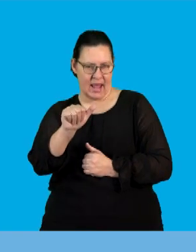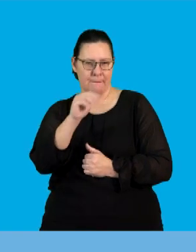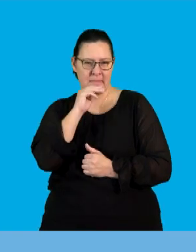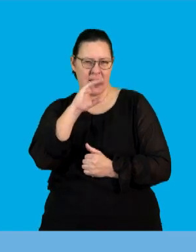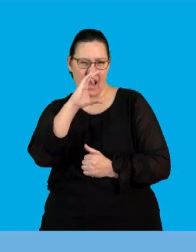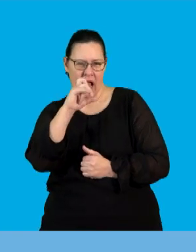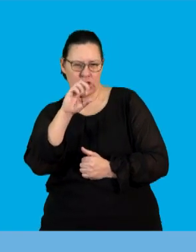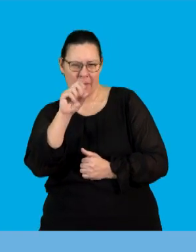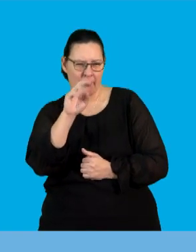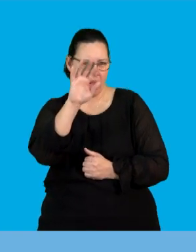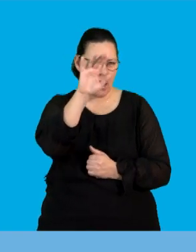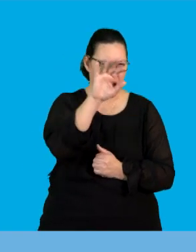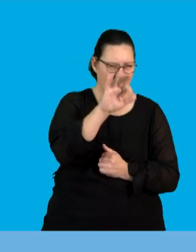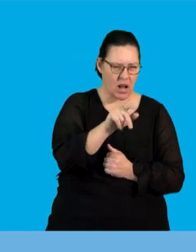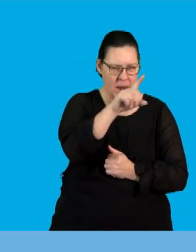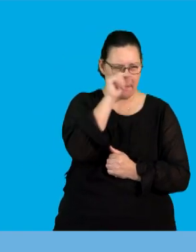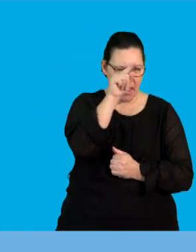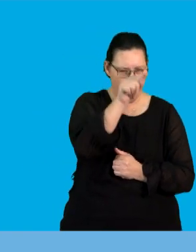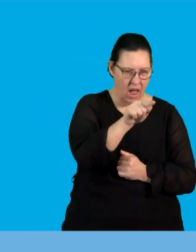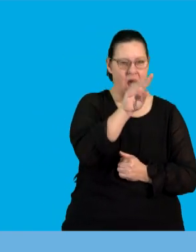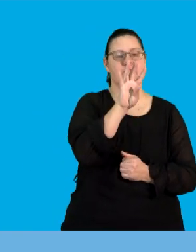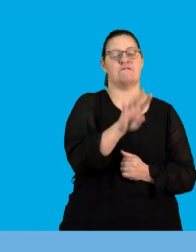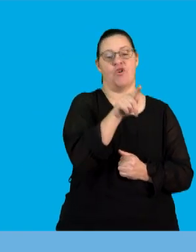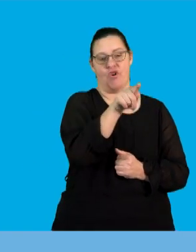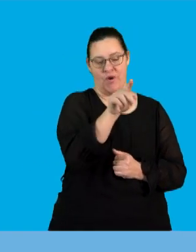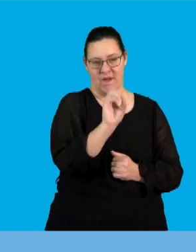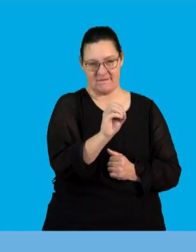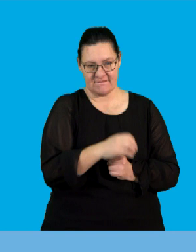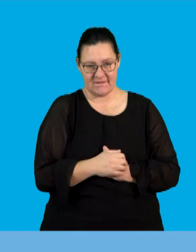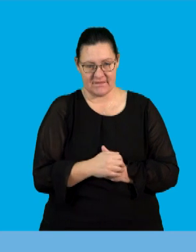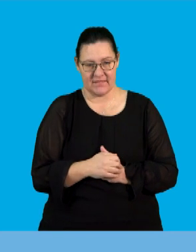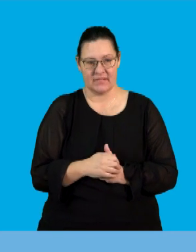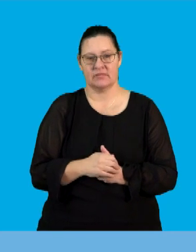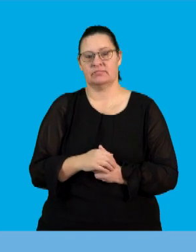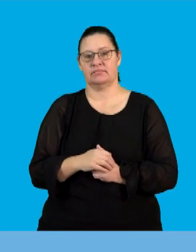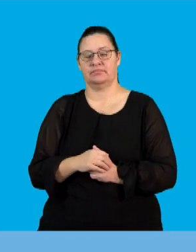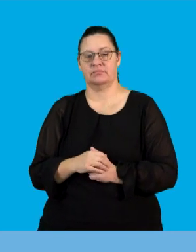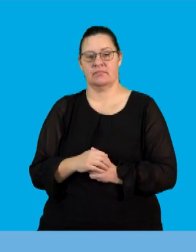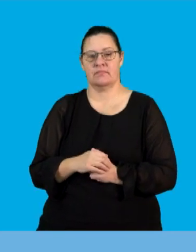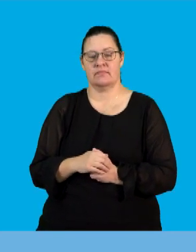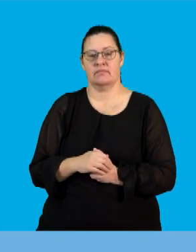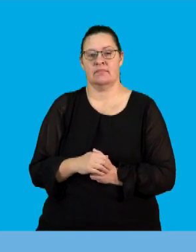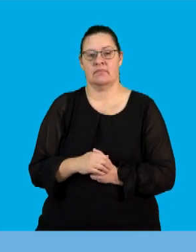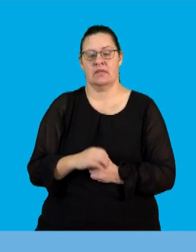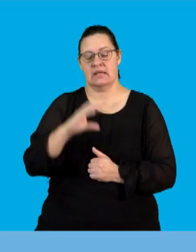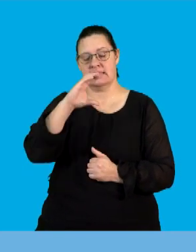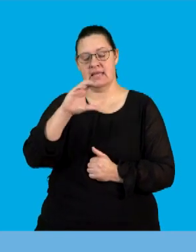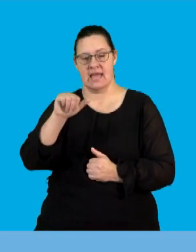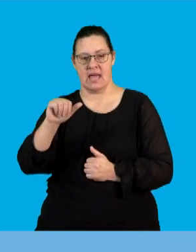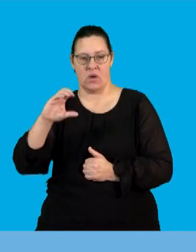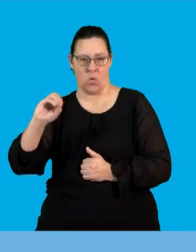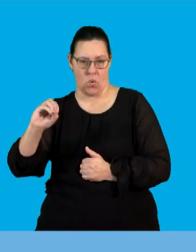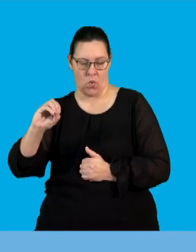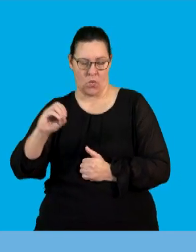have anything that talks about calcium on the names that we have here? So we have calcium oxide is number 4. So number 4 is going to be